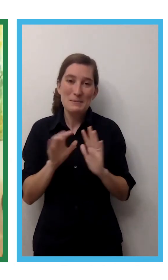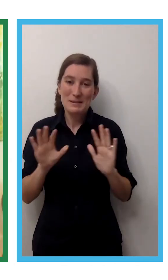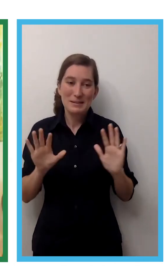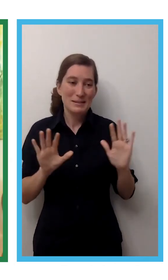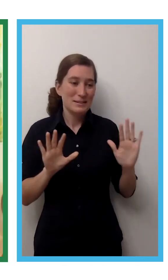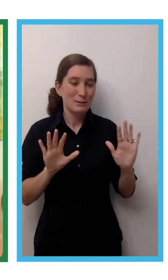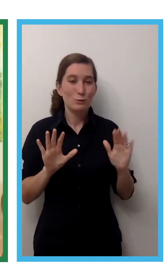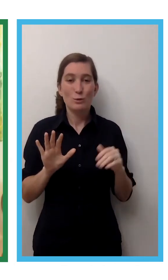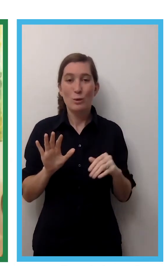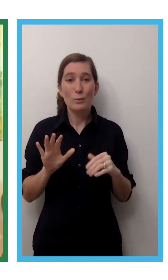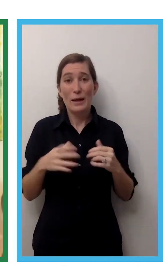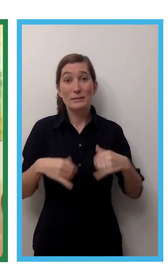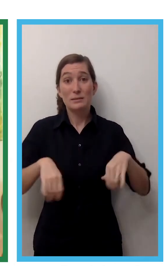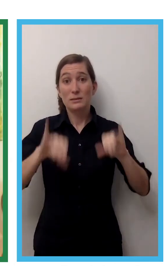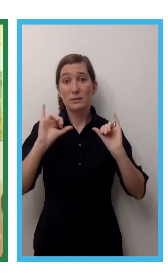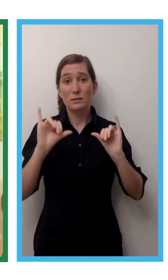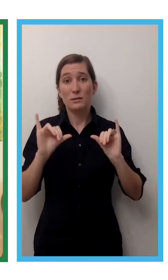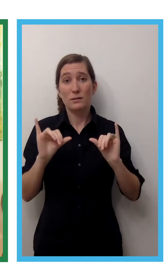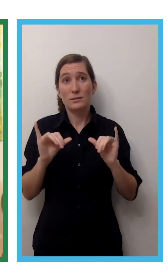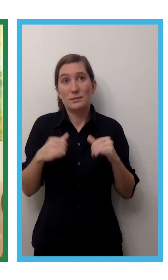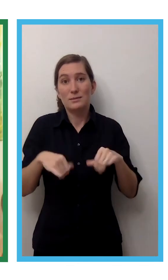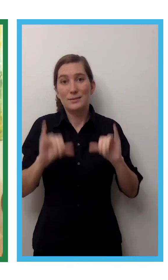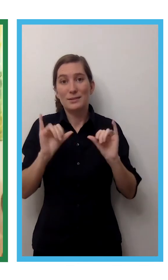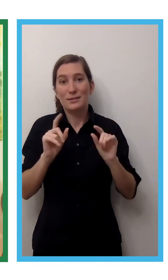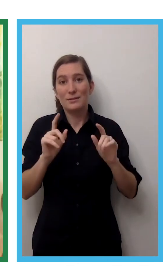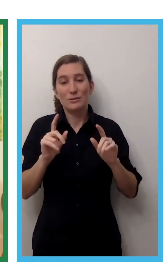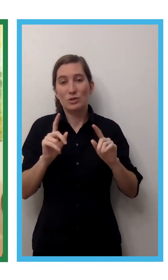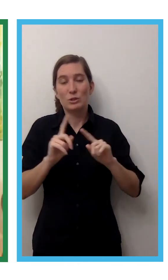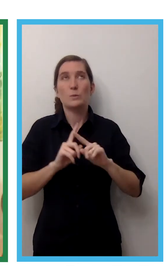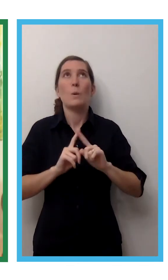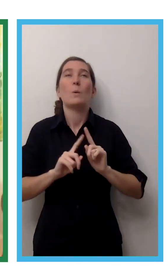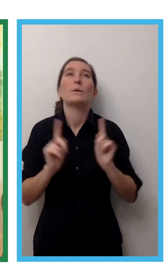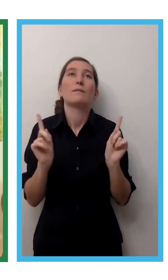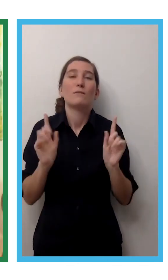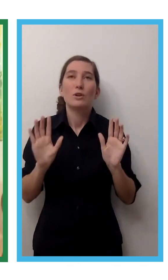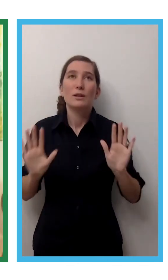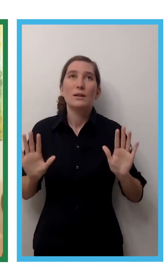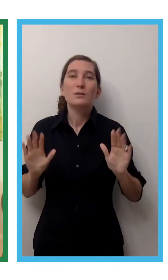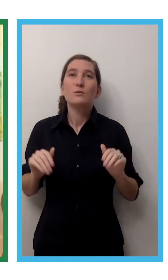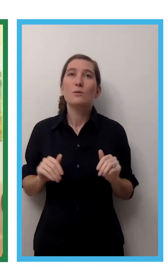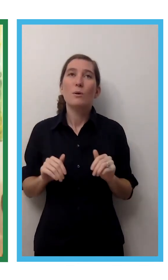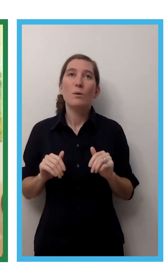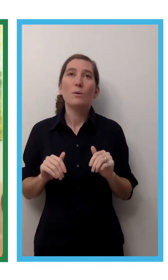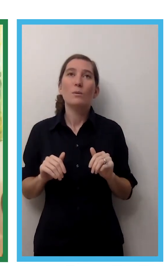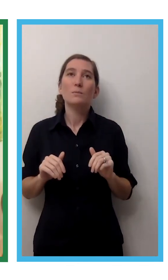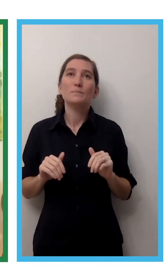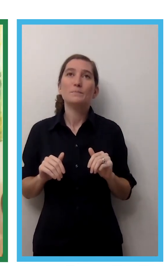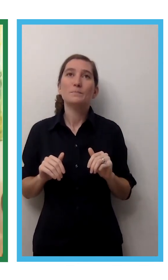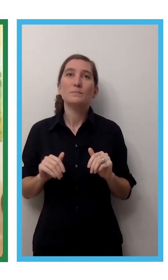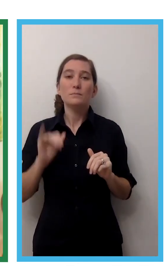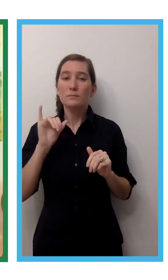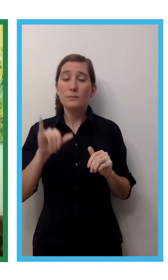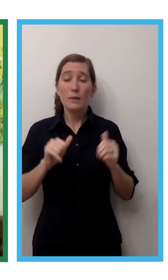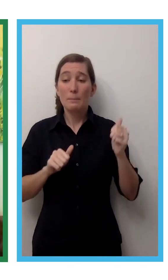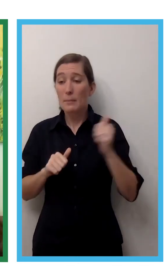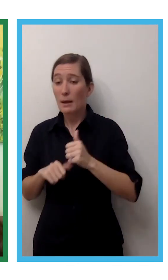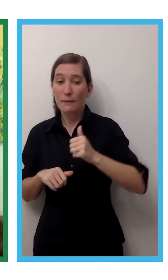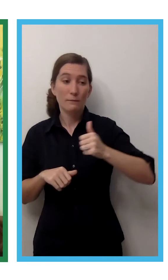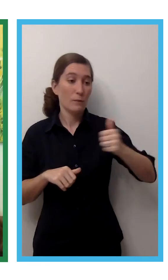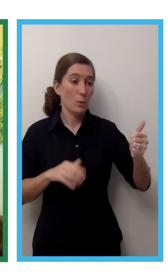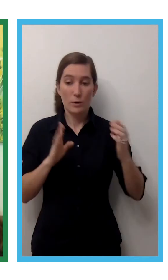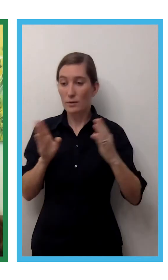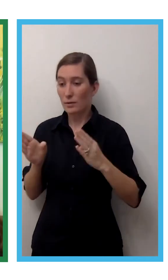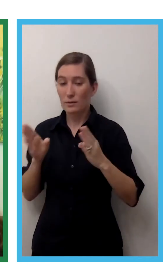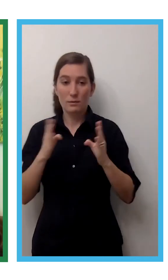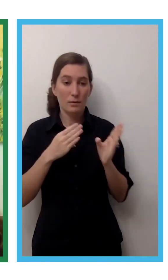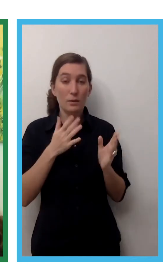cases. So looking at that, the back and forth of it, you know, my parents were teaching me everybody should get treated the